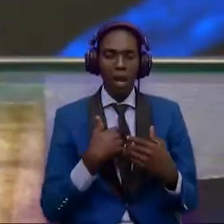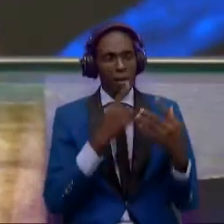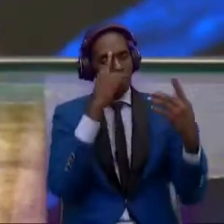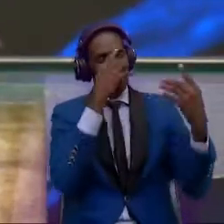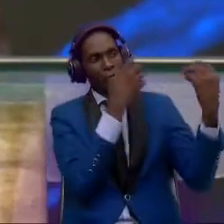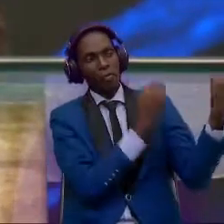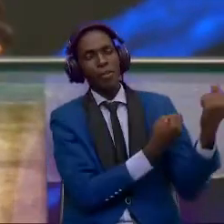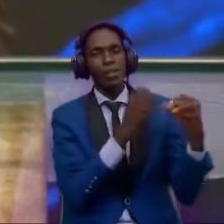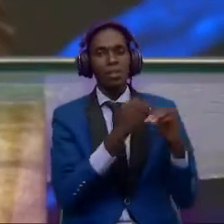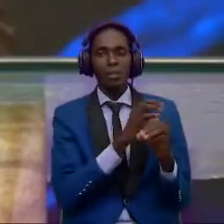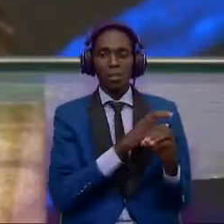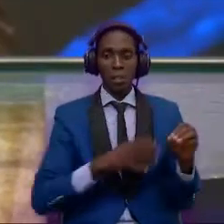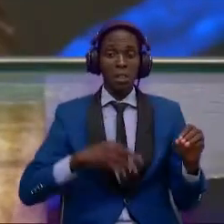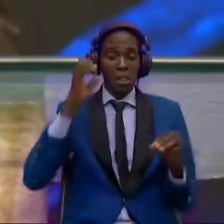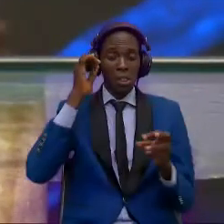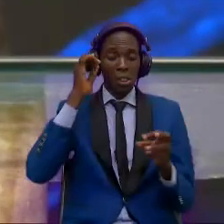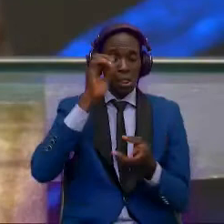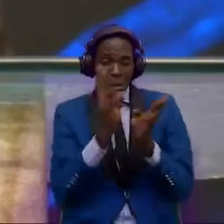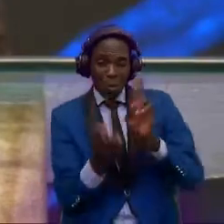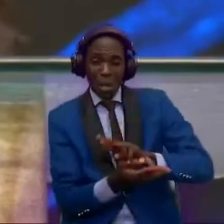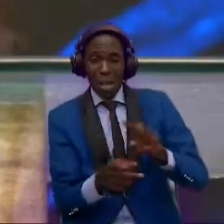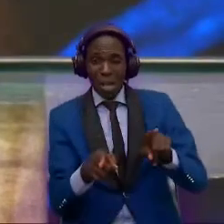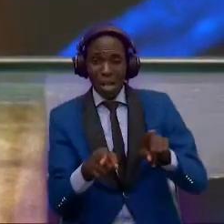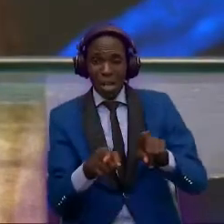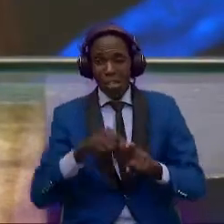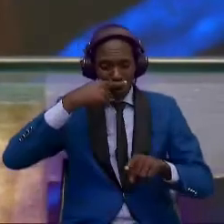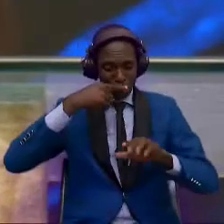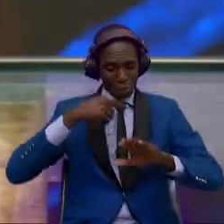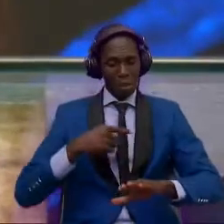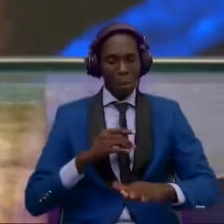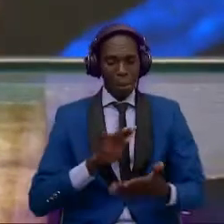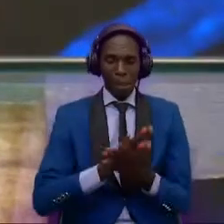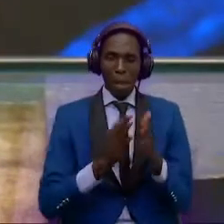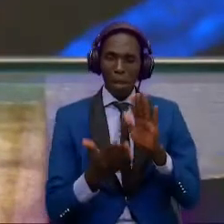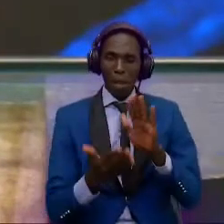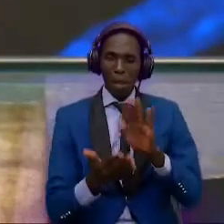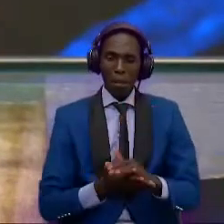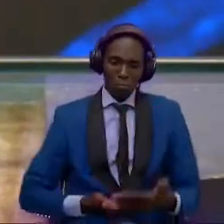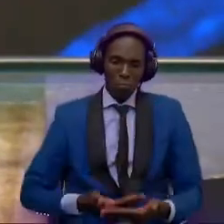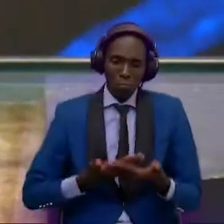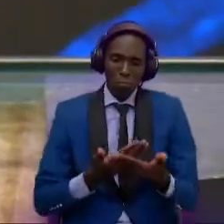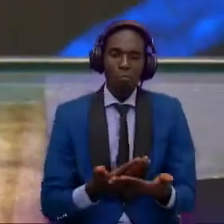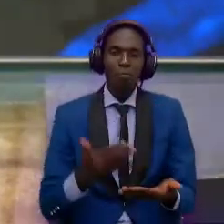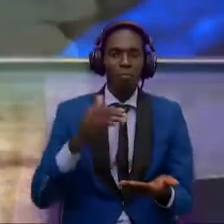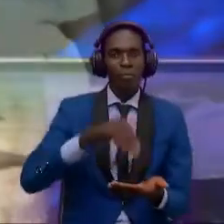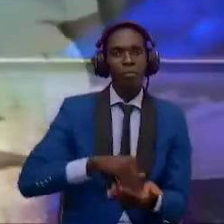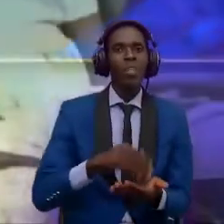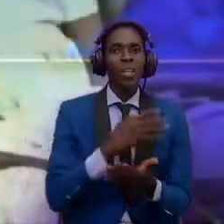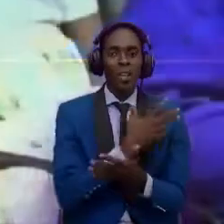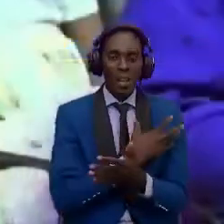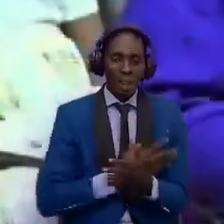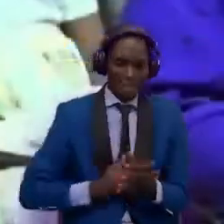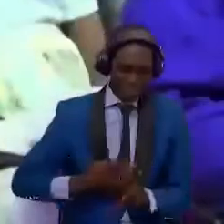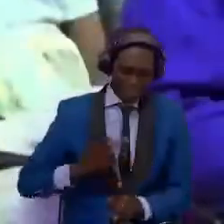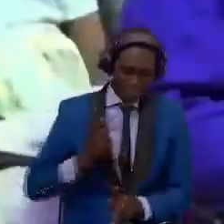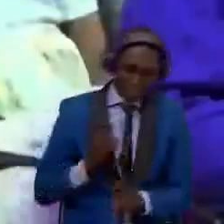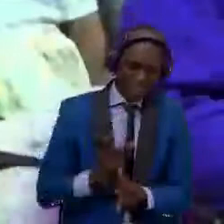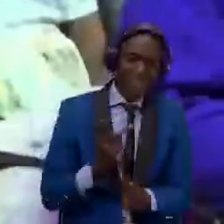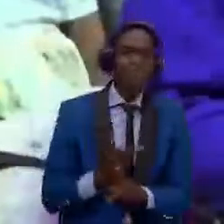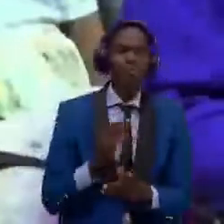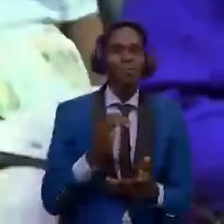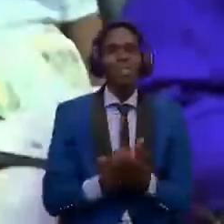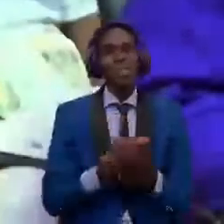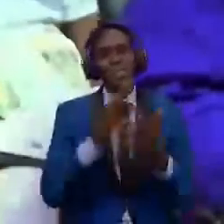his sin, even as a little child, became born again and retained that